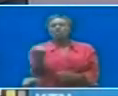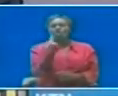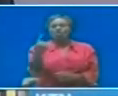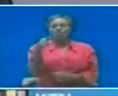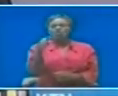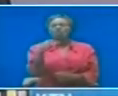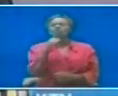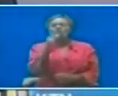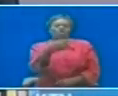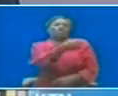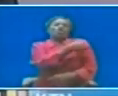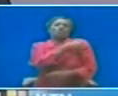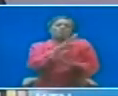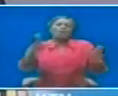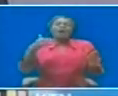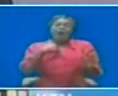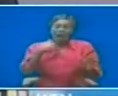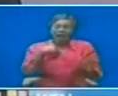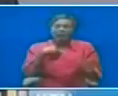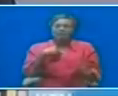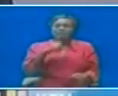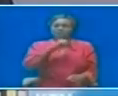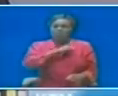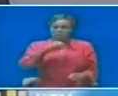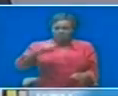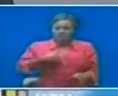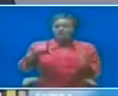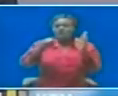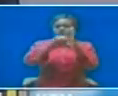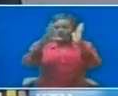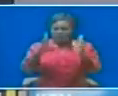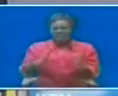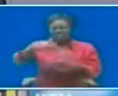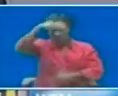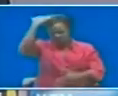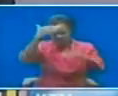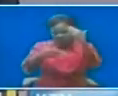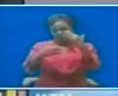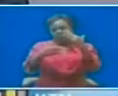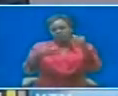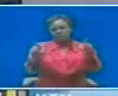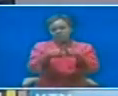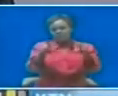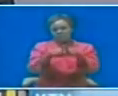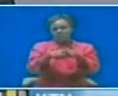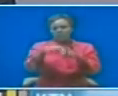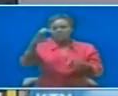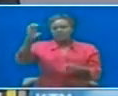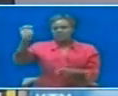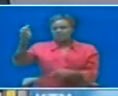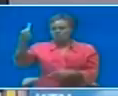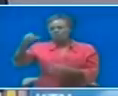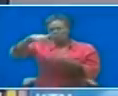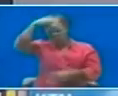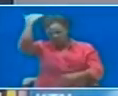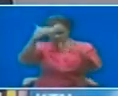you're just not a doctor. Now we have superstar doctors. We have superstar lawyers. We have superstar athletes. We have CEOs who are superstars.